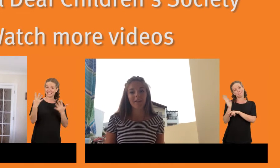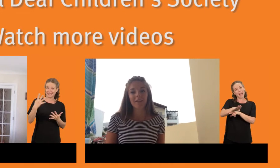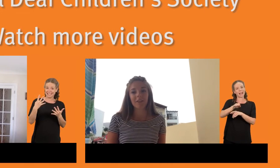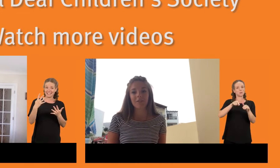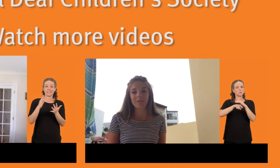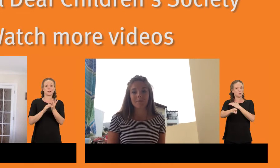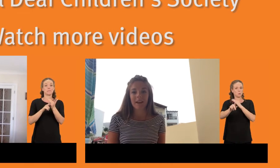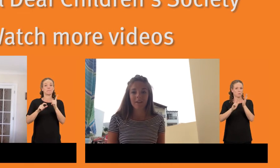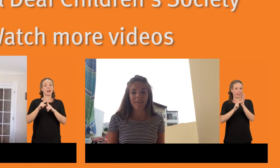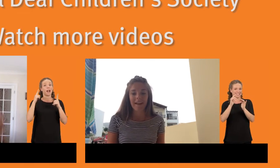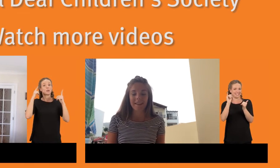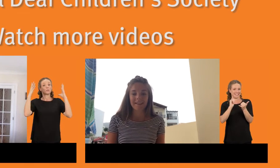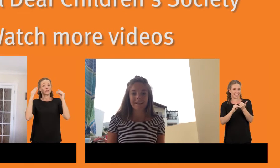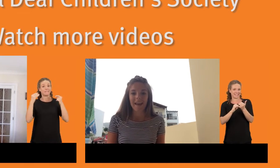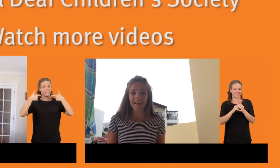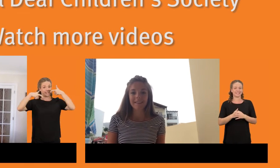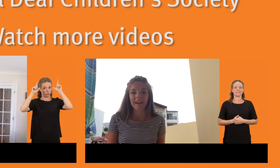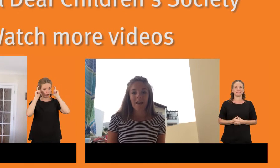Bye!